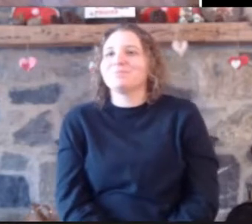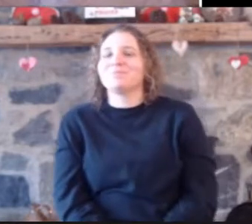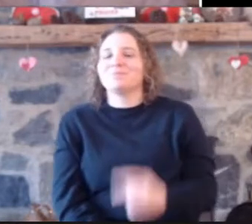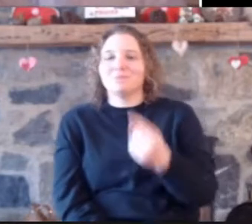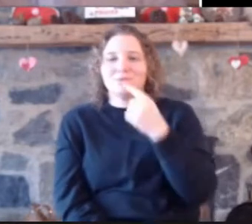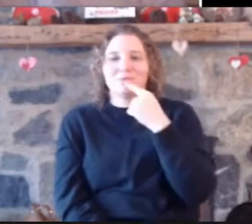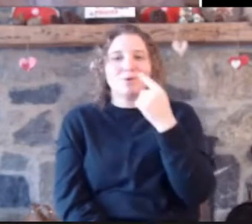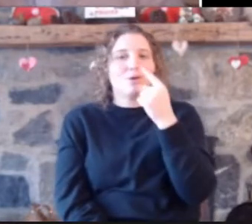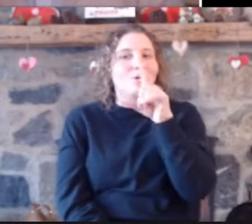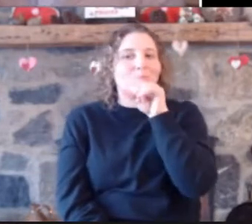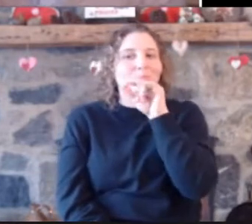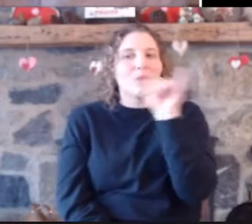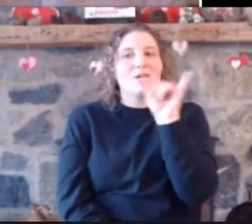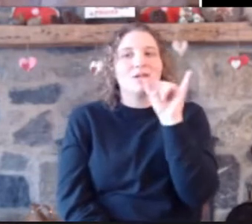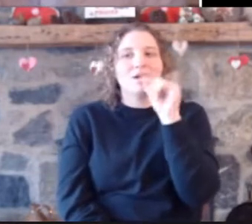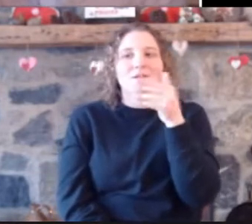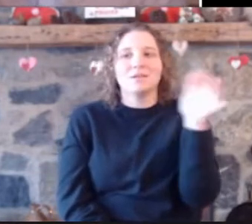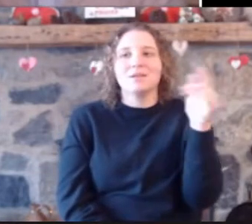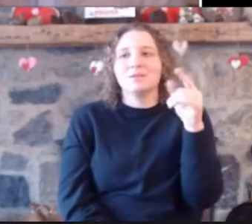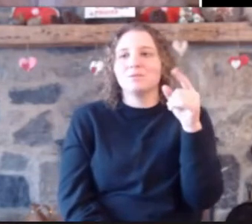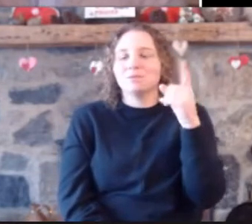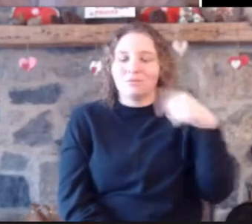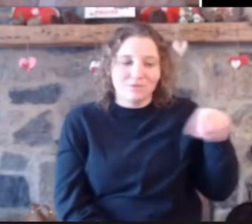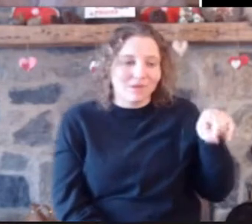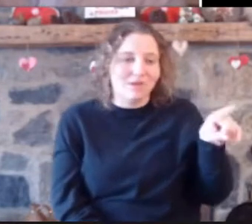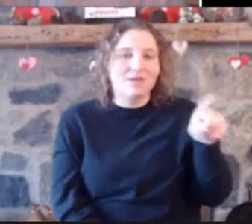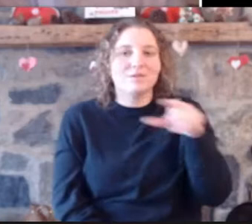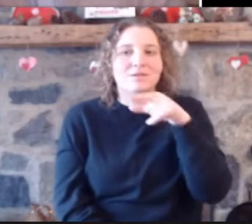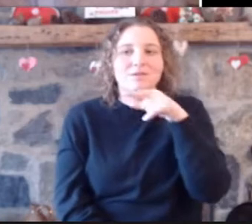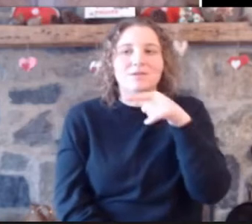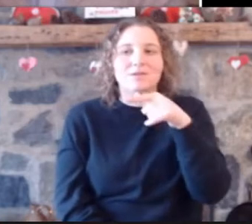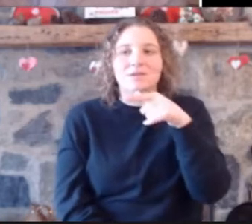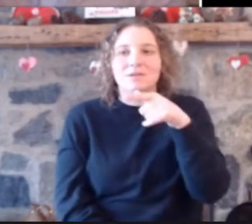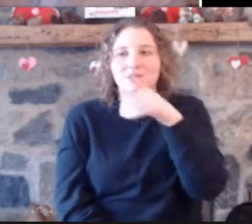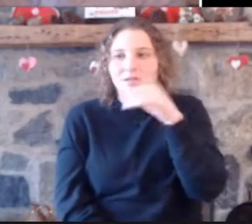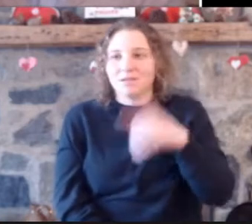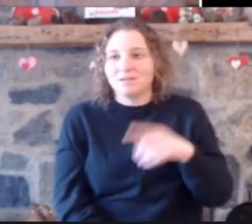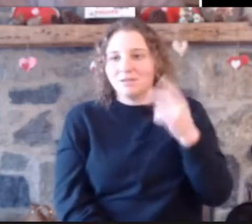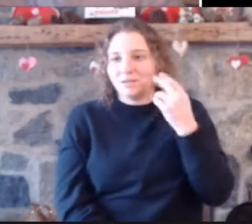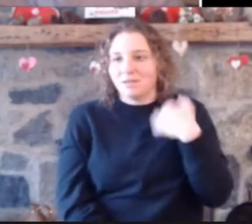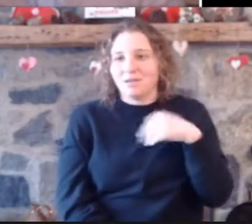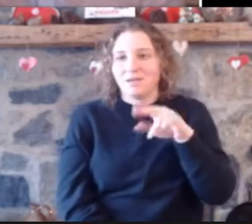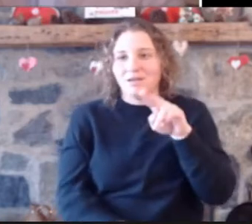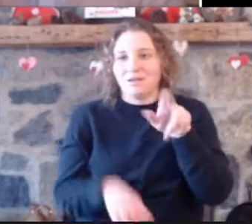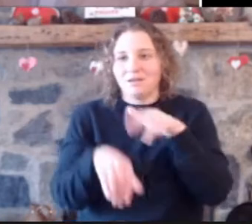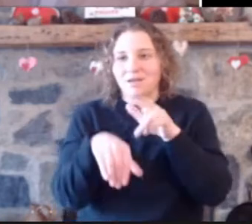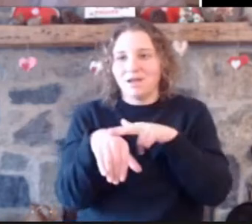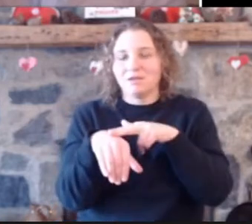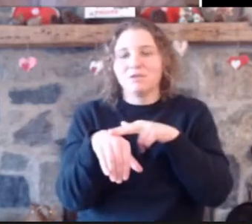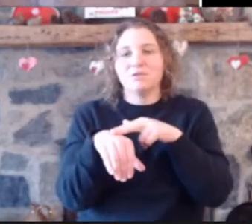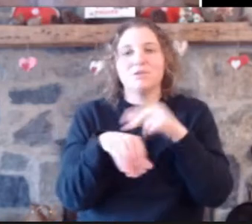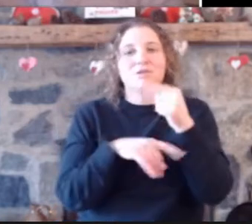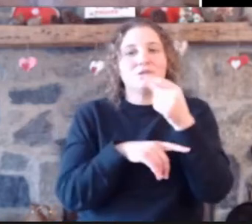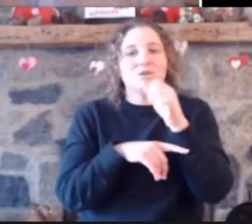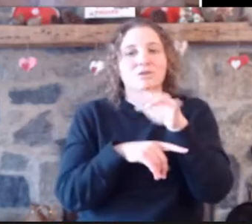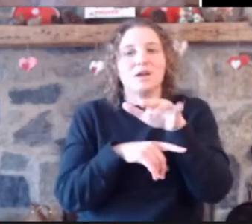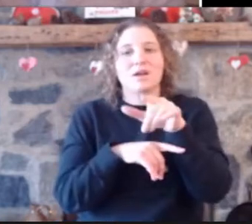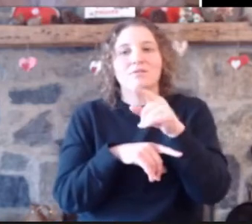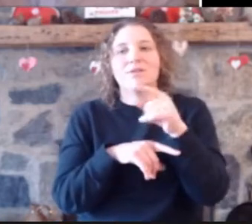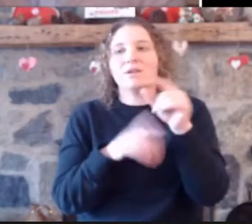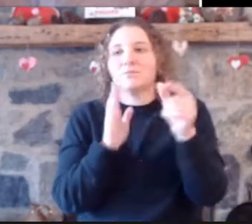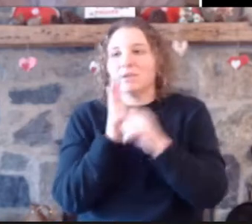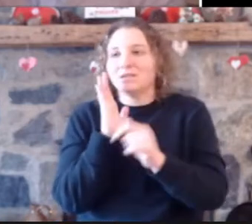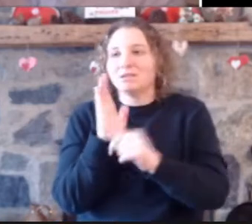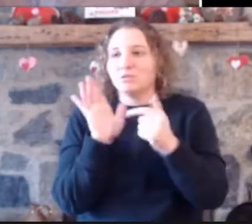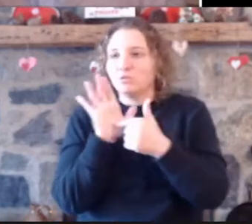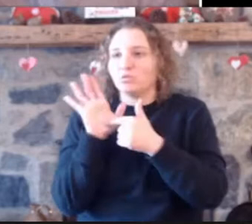bird-like creature with a tail of a carnivorous dinosaur that was featured in National Geographic magazine and displayed at the National Geographic Society